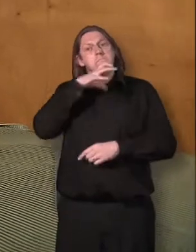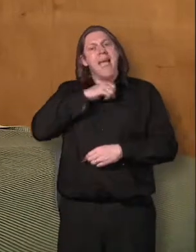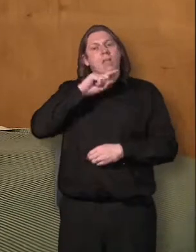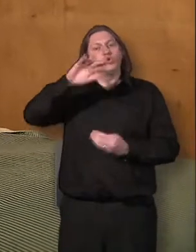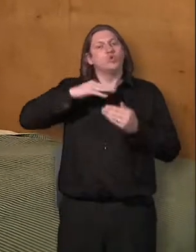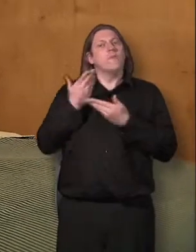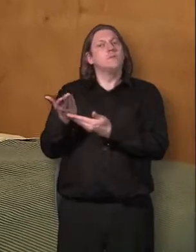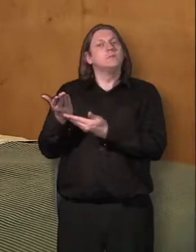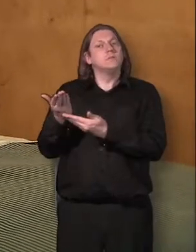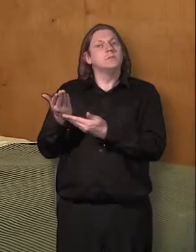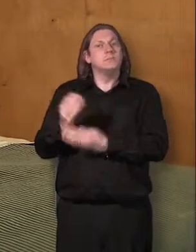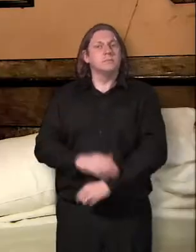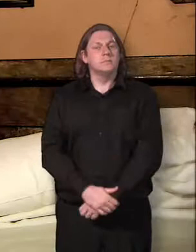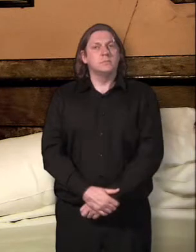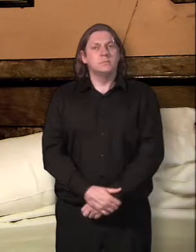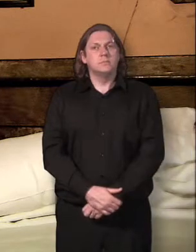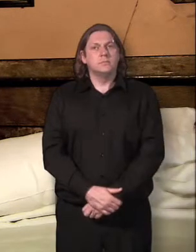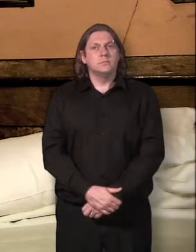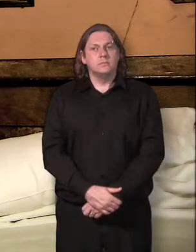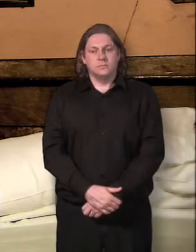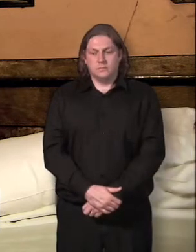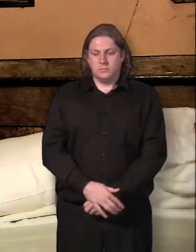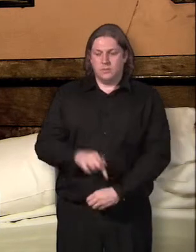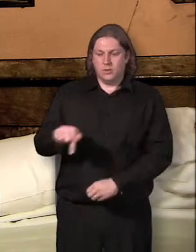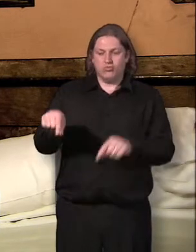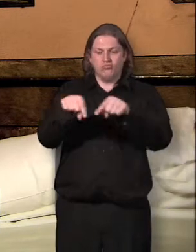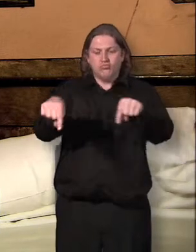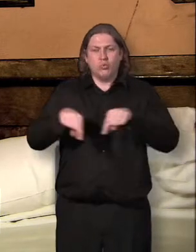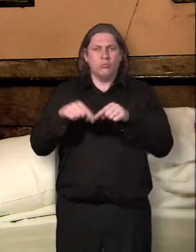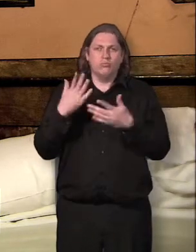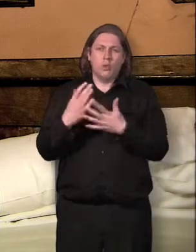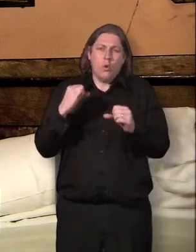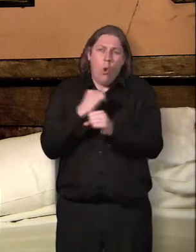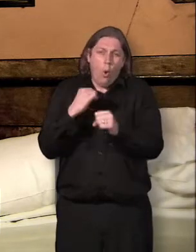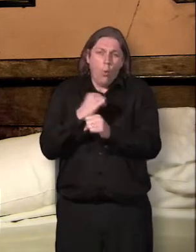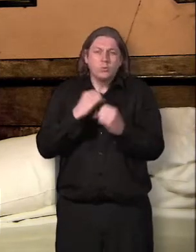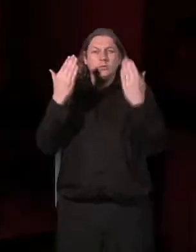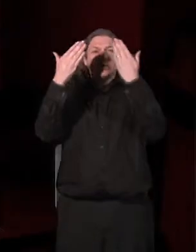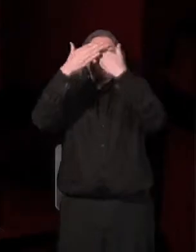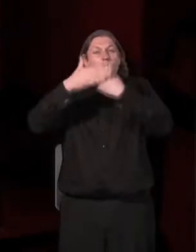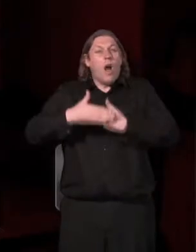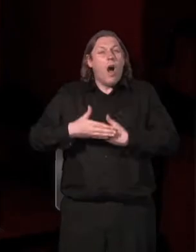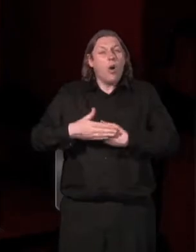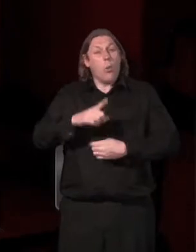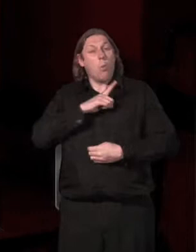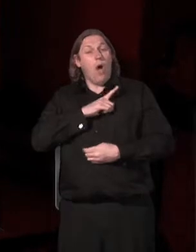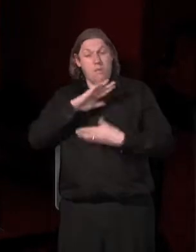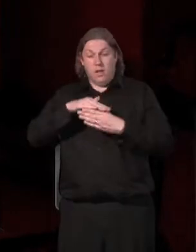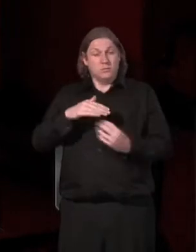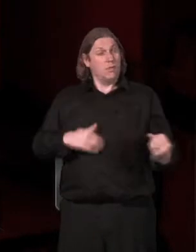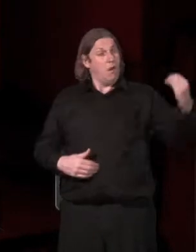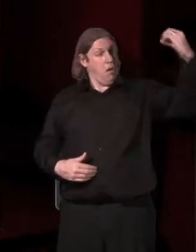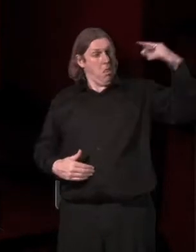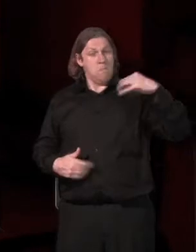The room was quite cold and dark. It's on the north side of the house, and the only light was from that small